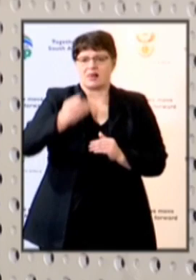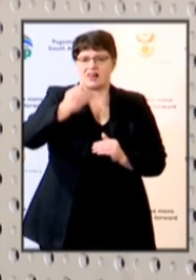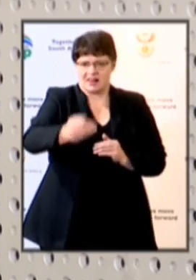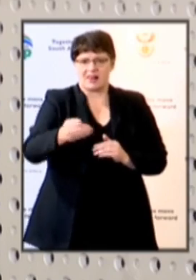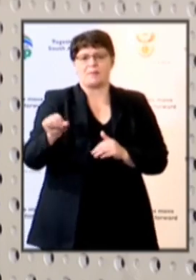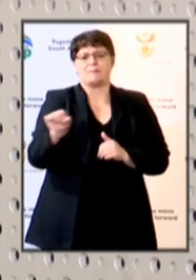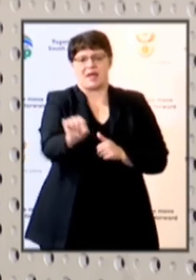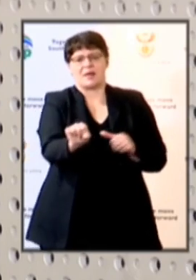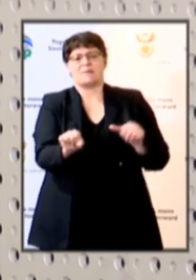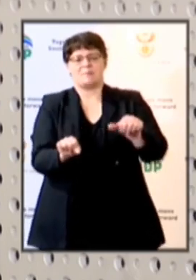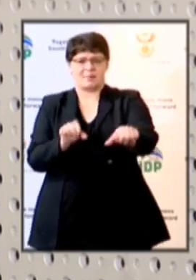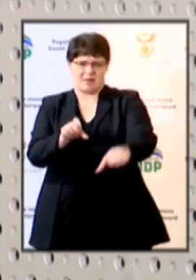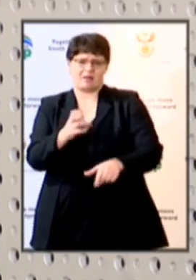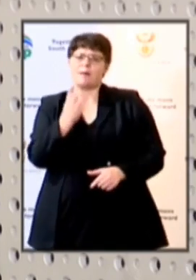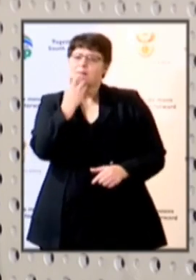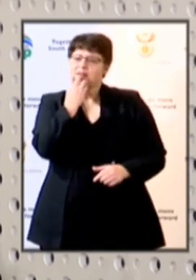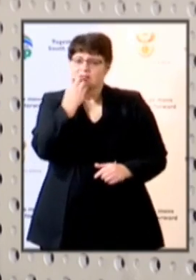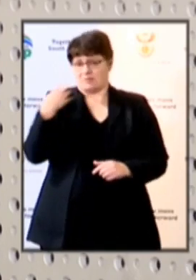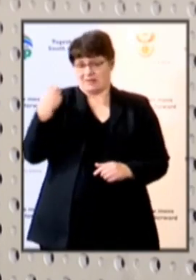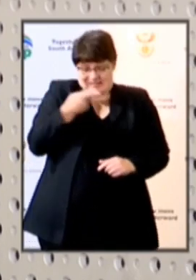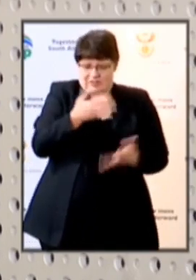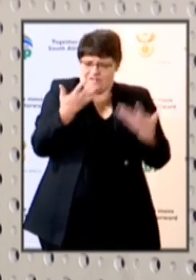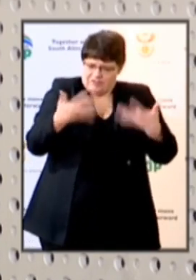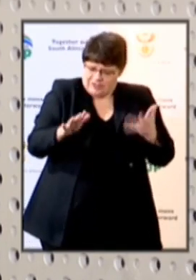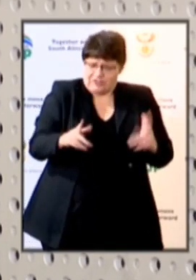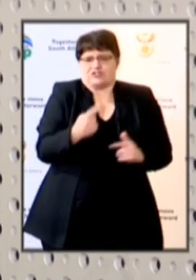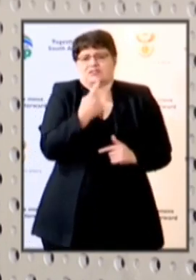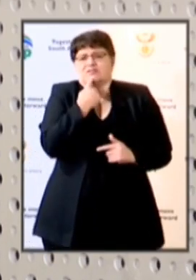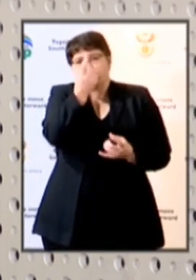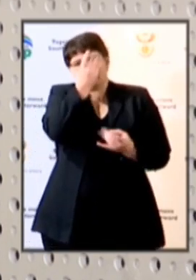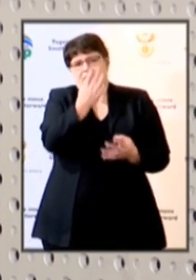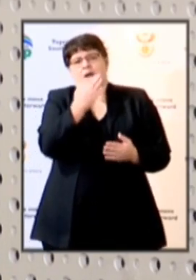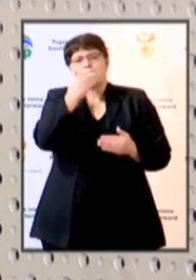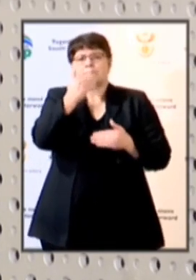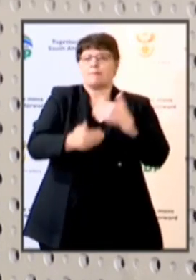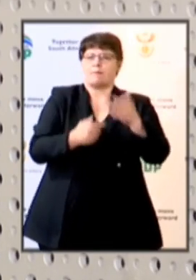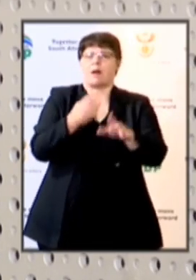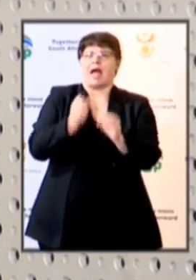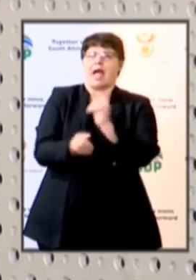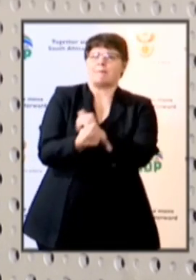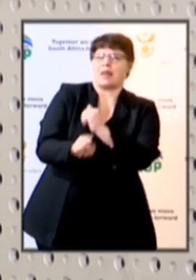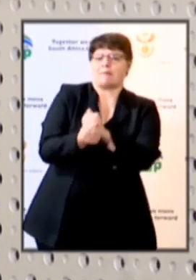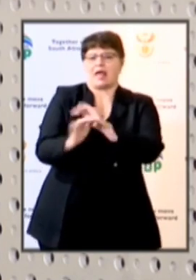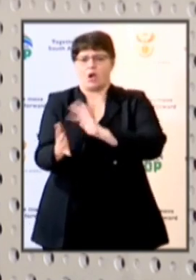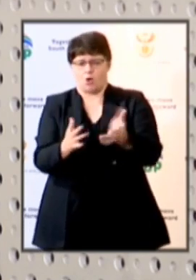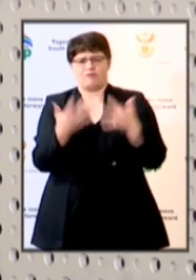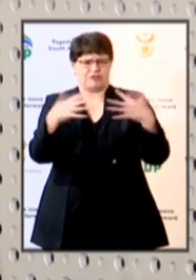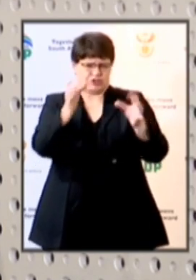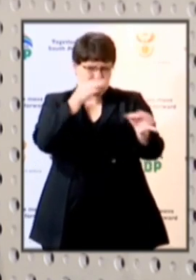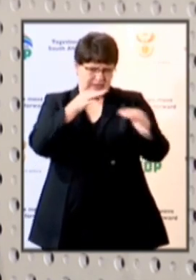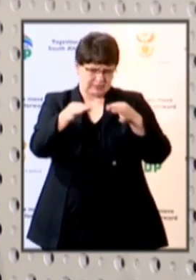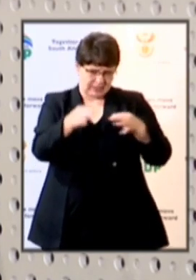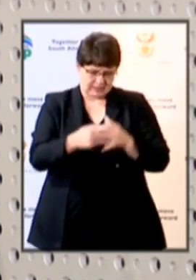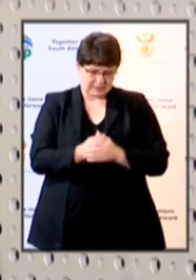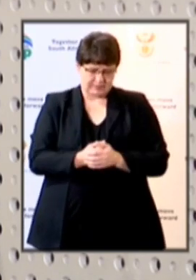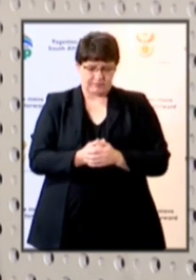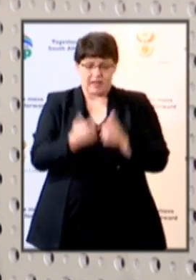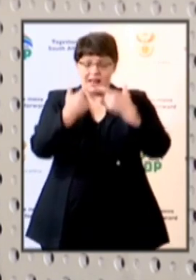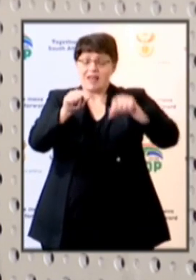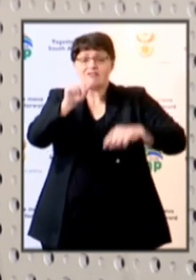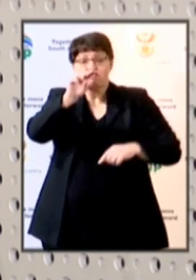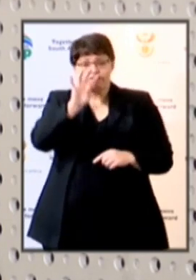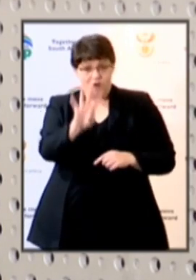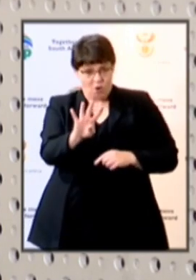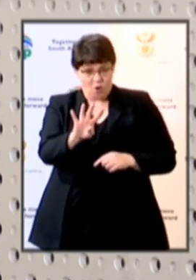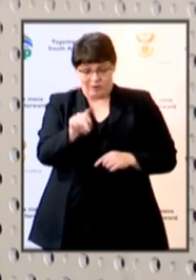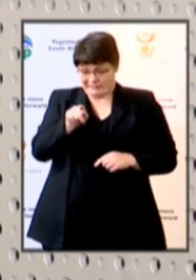colleague, Minister Mantashe, has already outlined how that process will work. In level four, the new addition